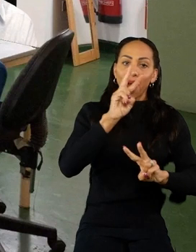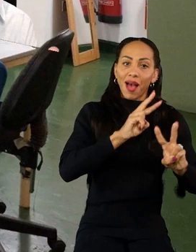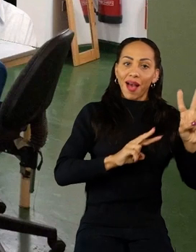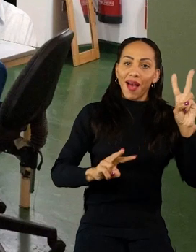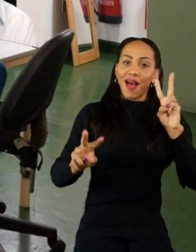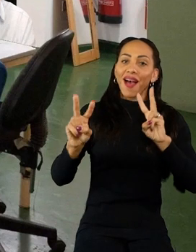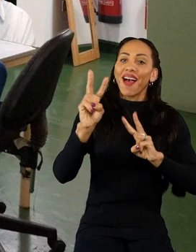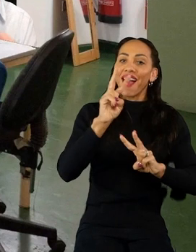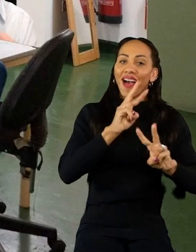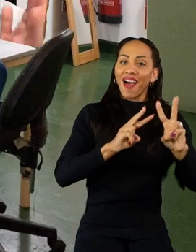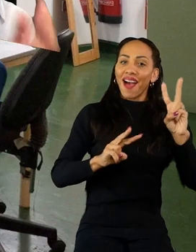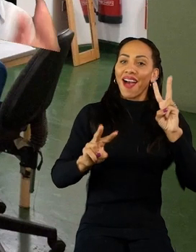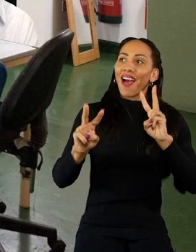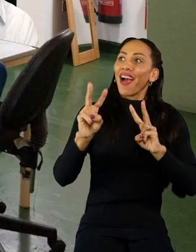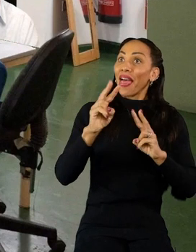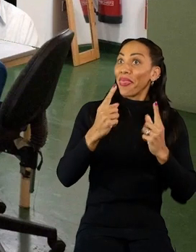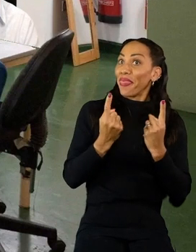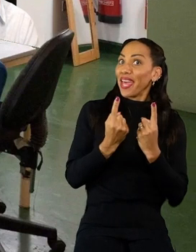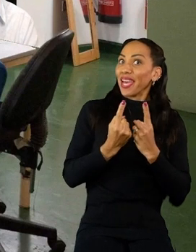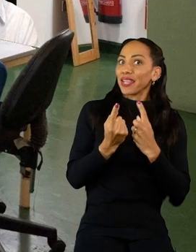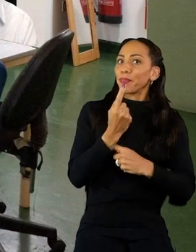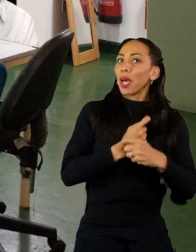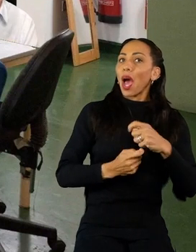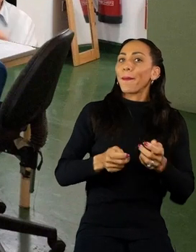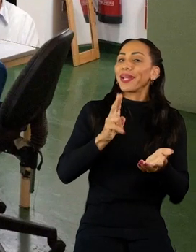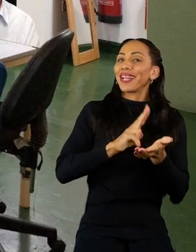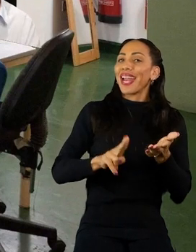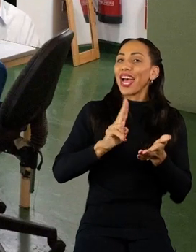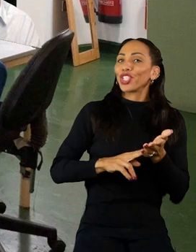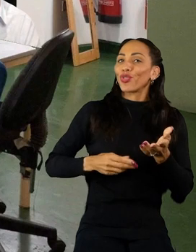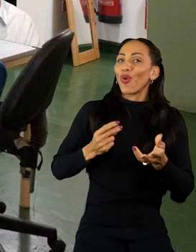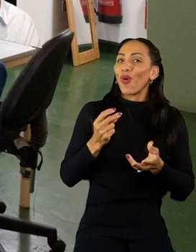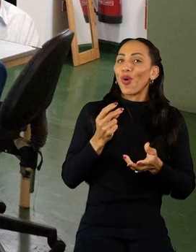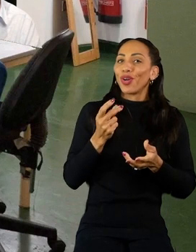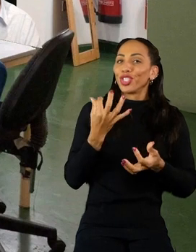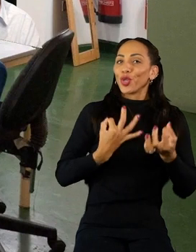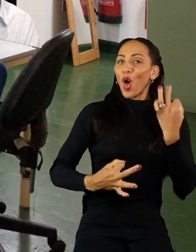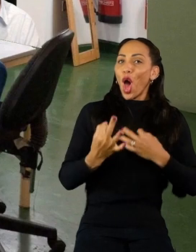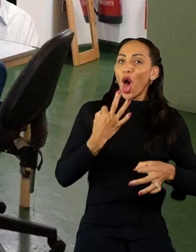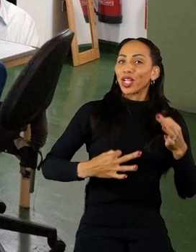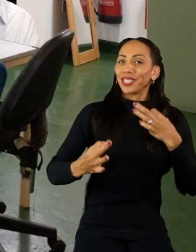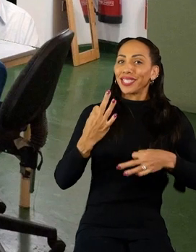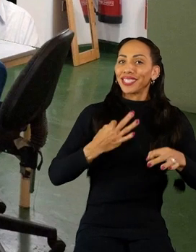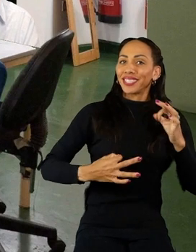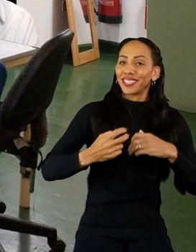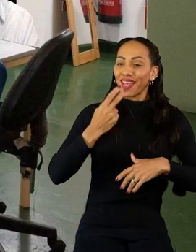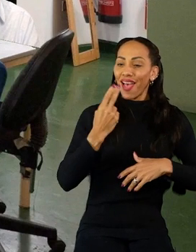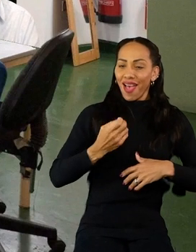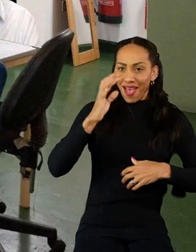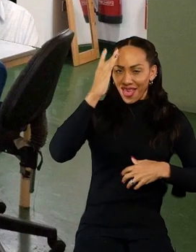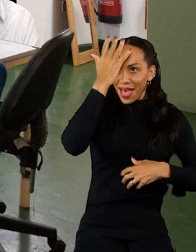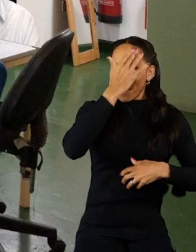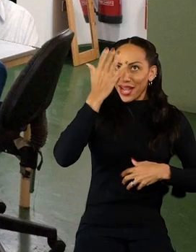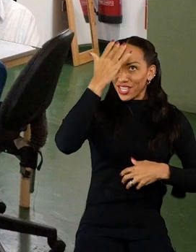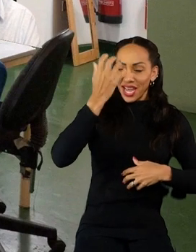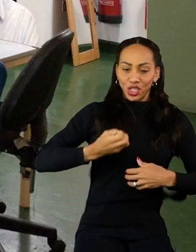of intimacy and virtual touch and all this sort of thing. Things come fairly naturally to